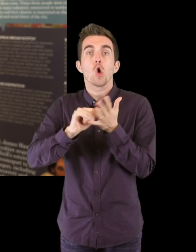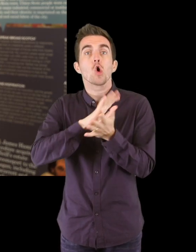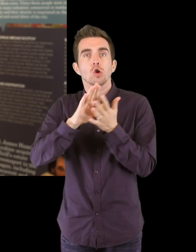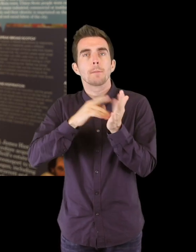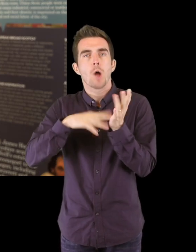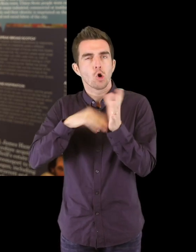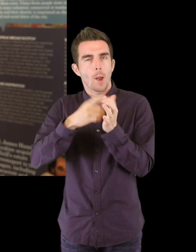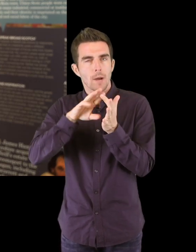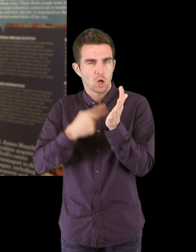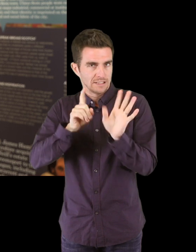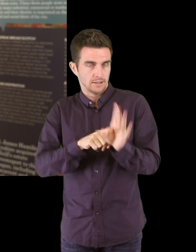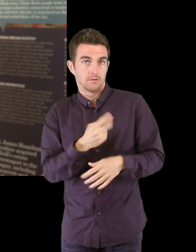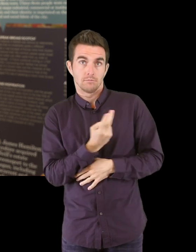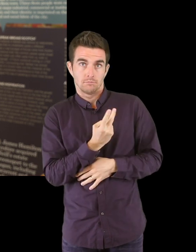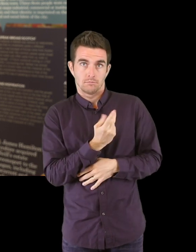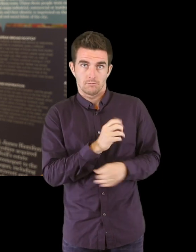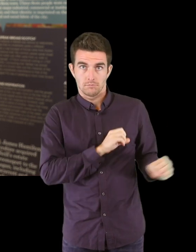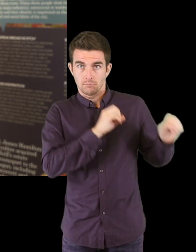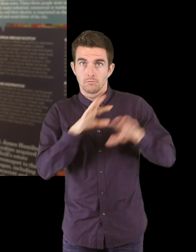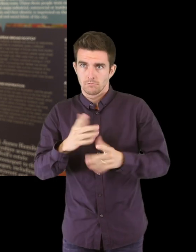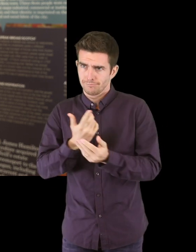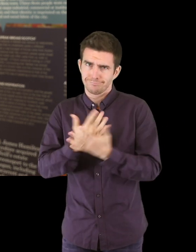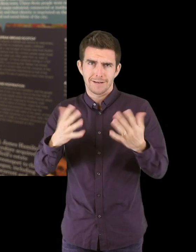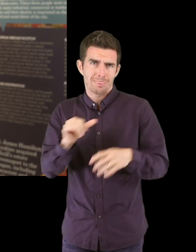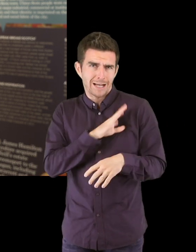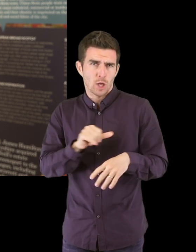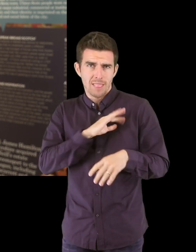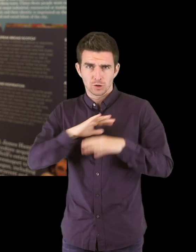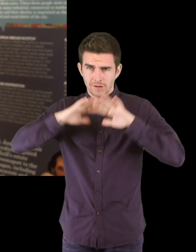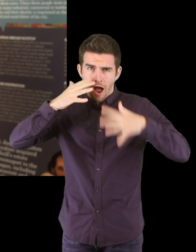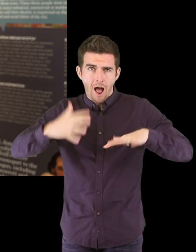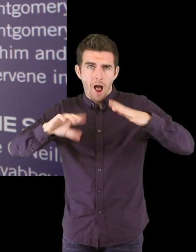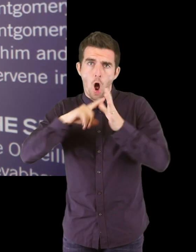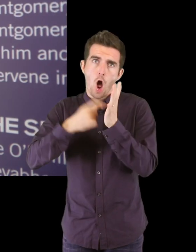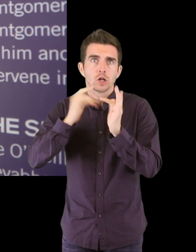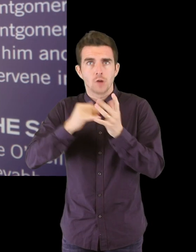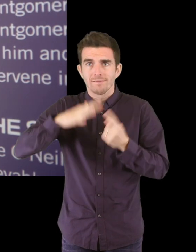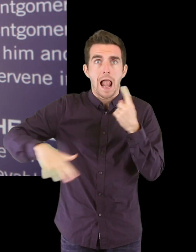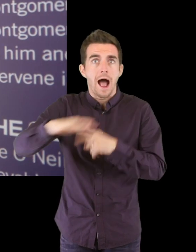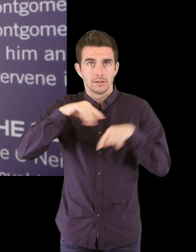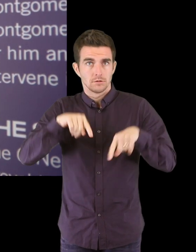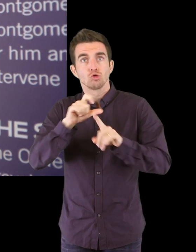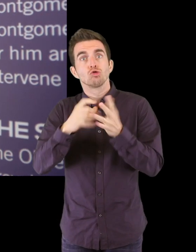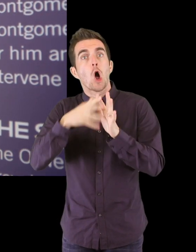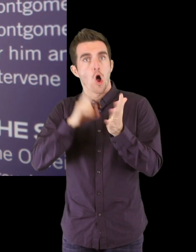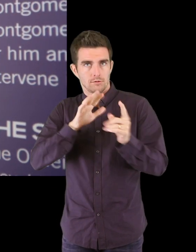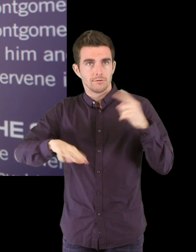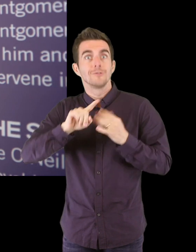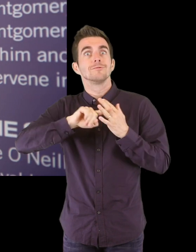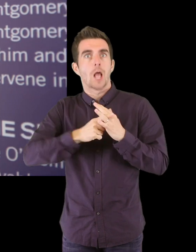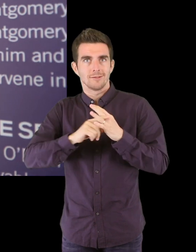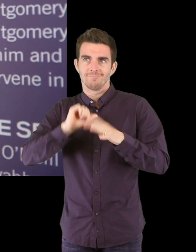of many thousands of acres in County Down, which became known as the Hamilton and Montgomery settlement. Both